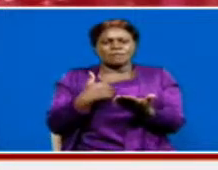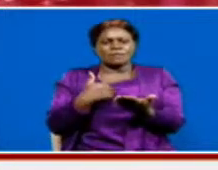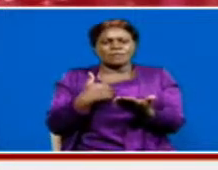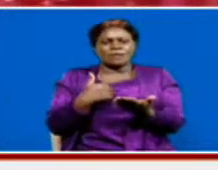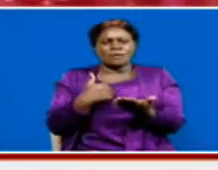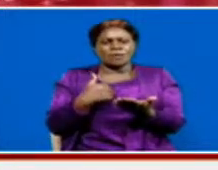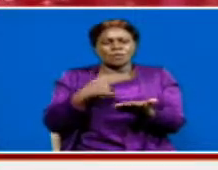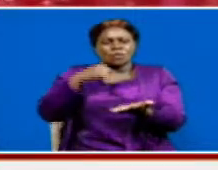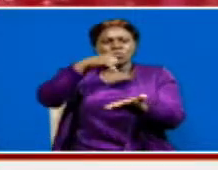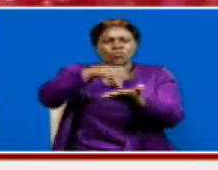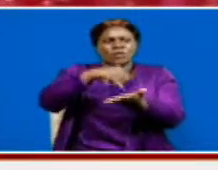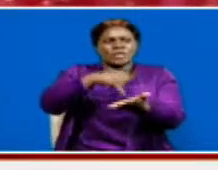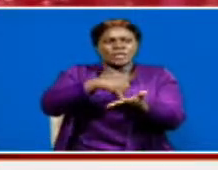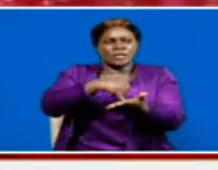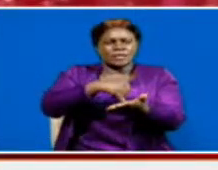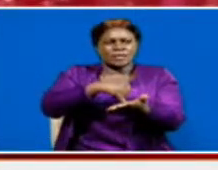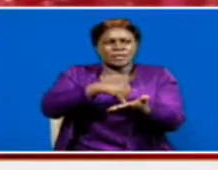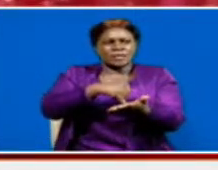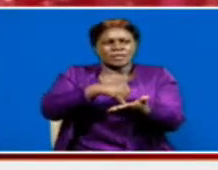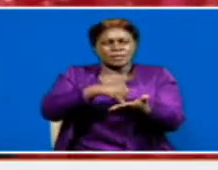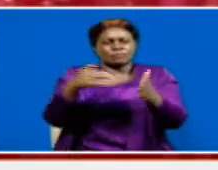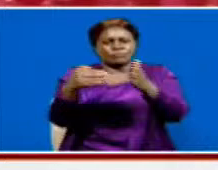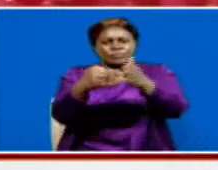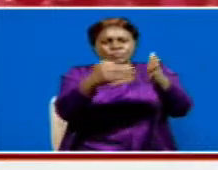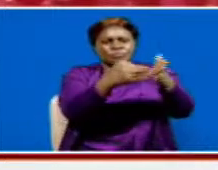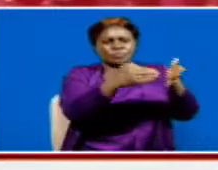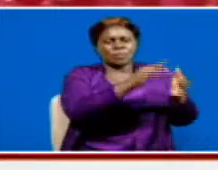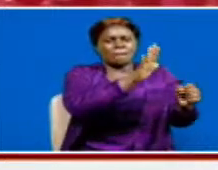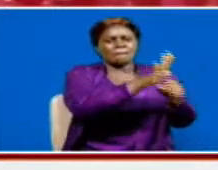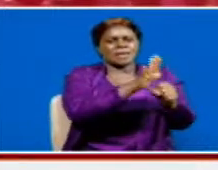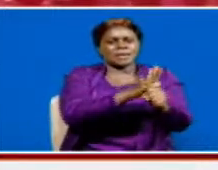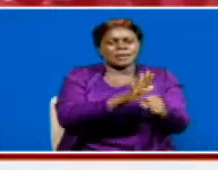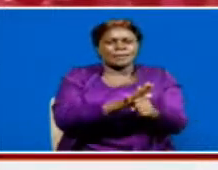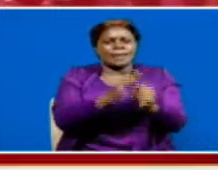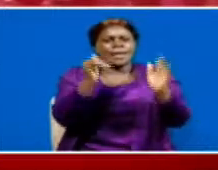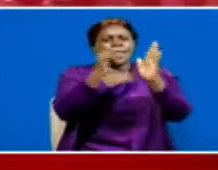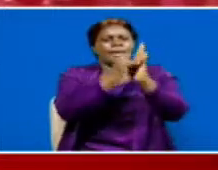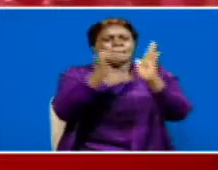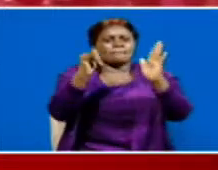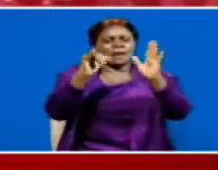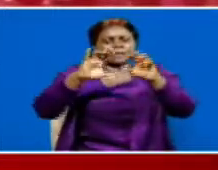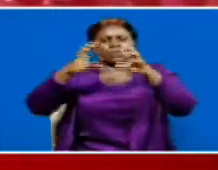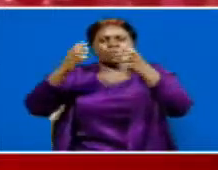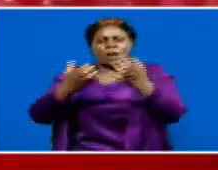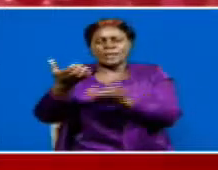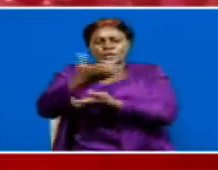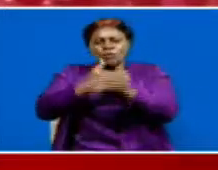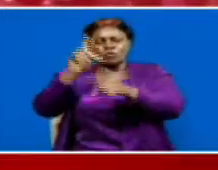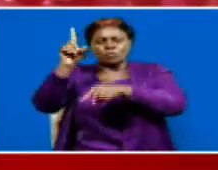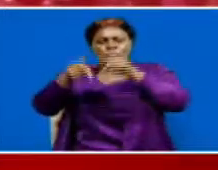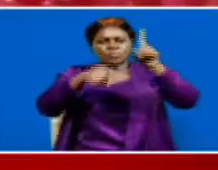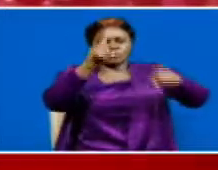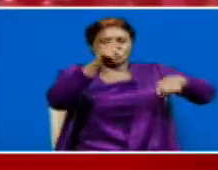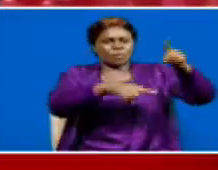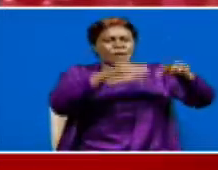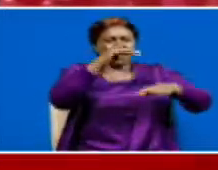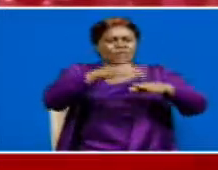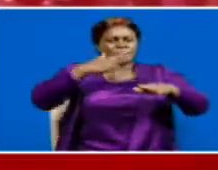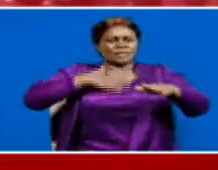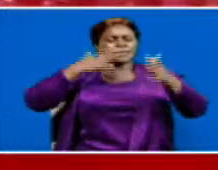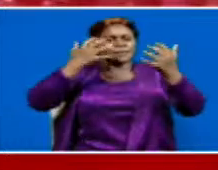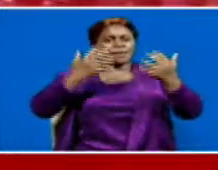midst of daunting setbacks. The impact of global economic dynamics adversely affected